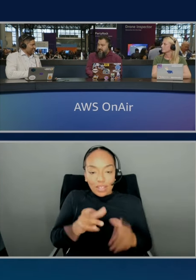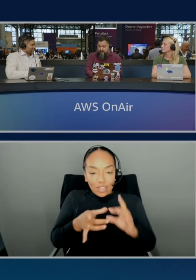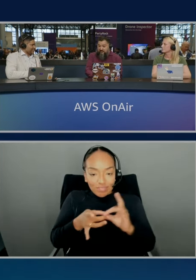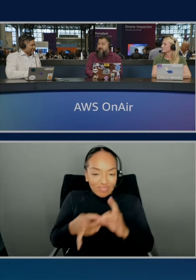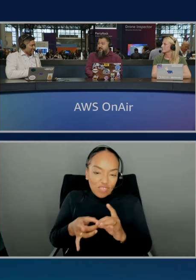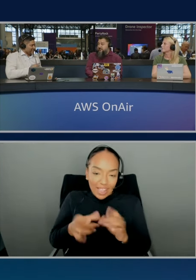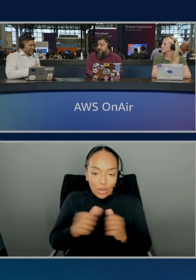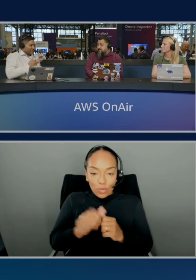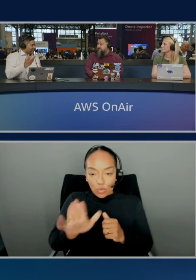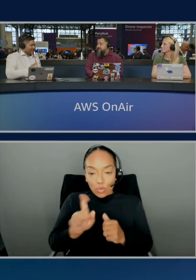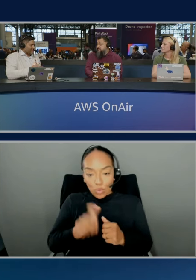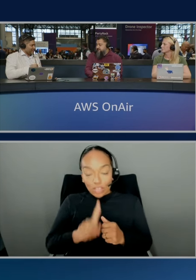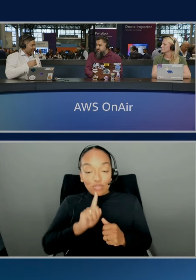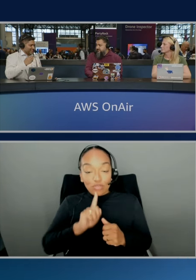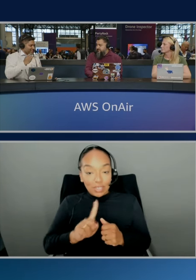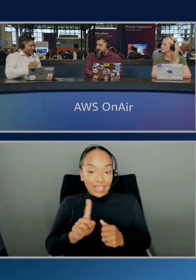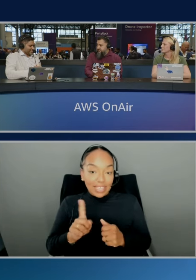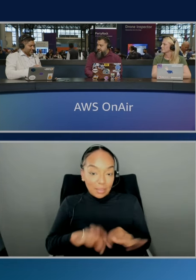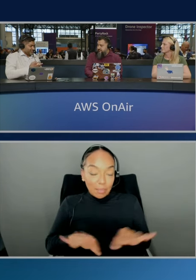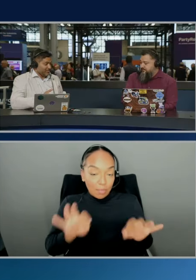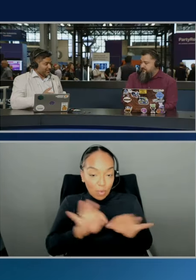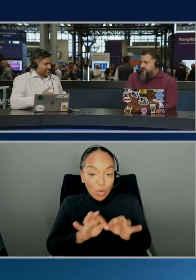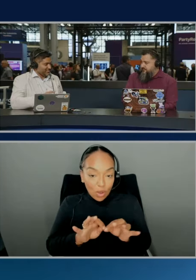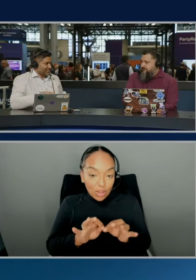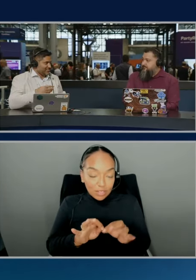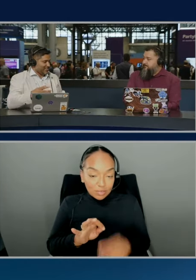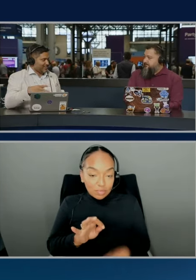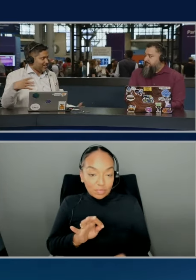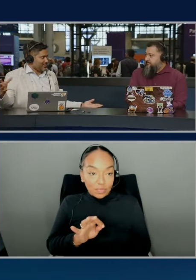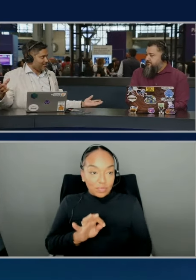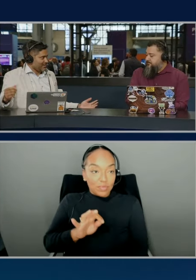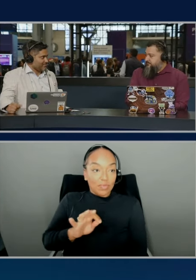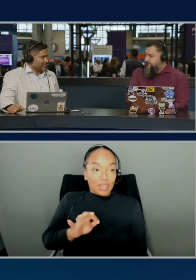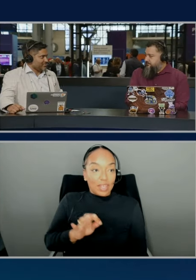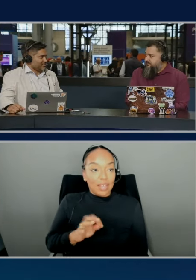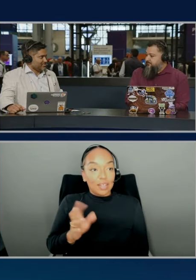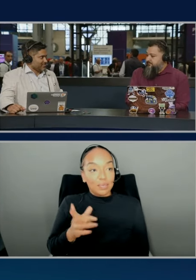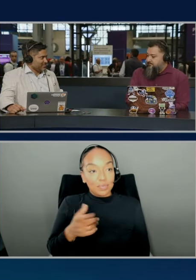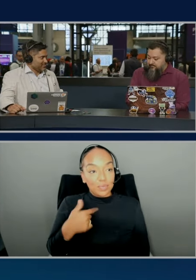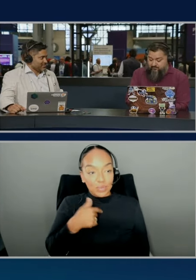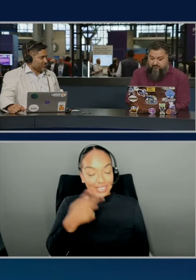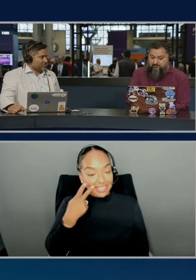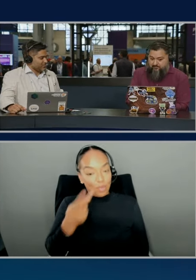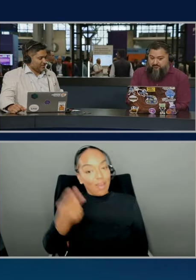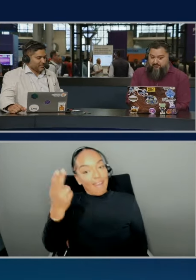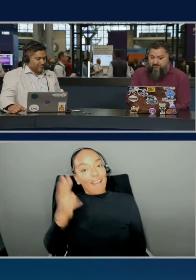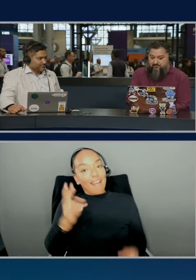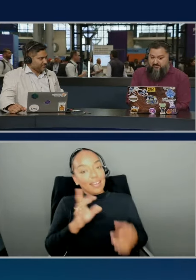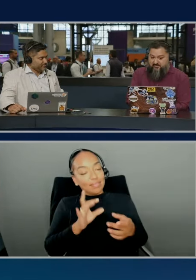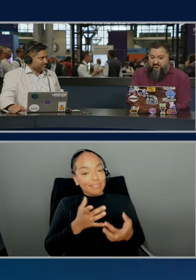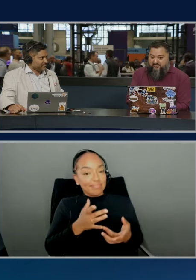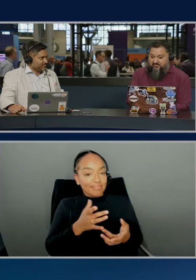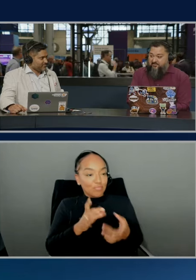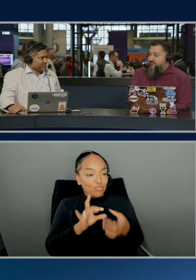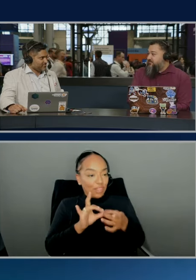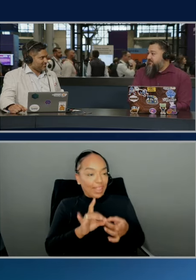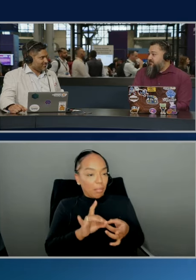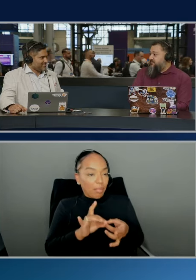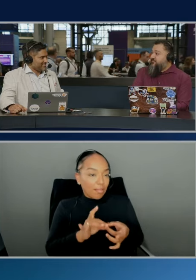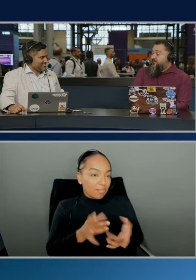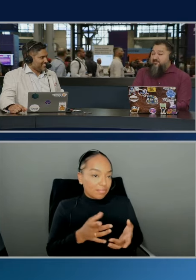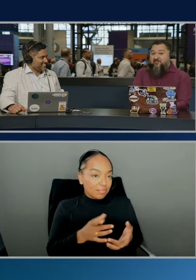important. So that high throughput, the low latency, and that high relevancy is extremely important. I've got some